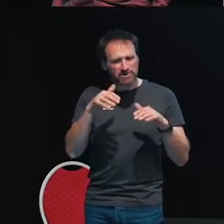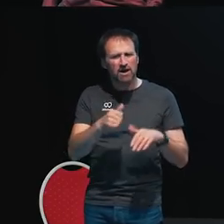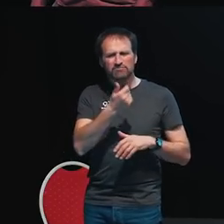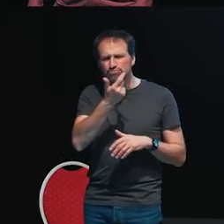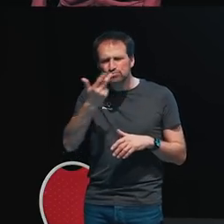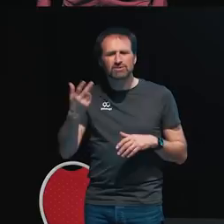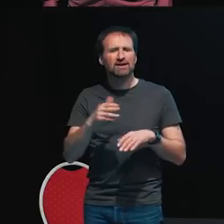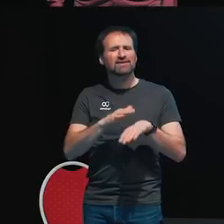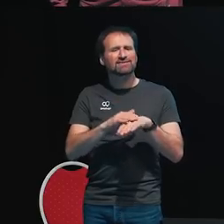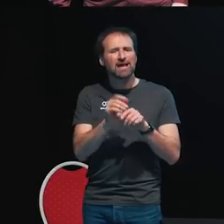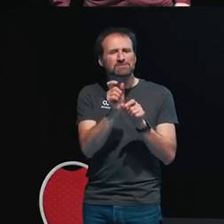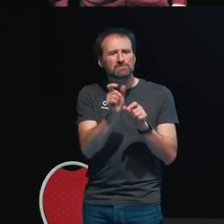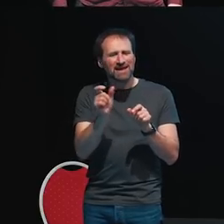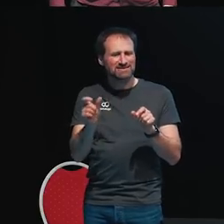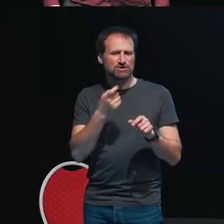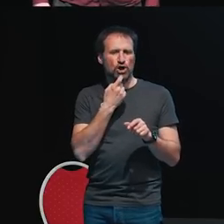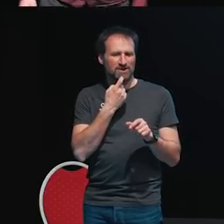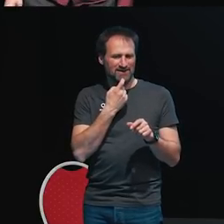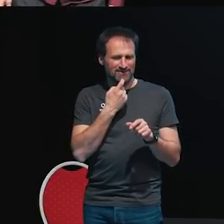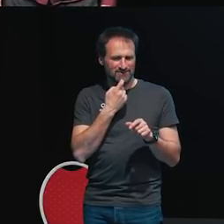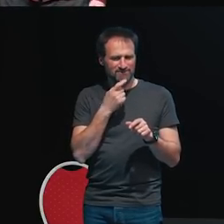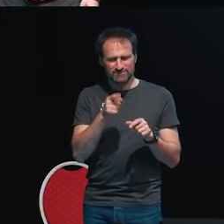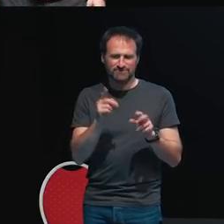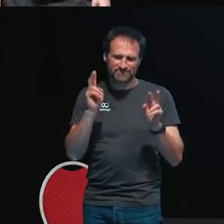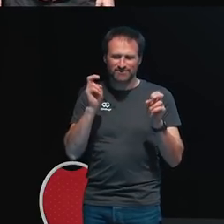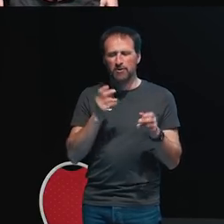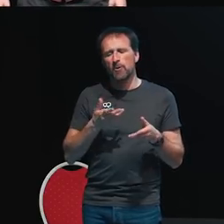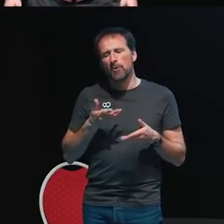objects, and these are kind of poor man's modules.